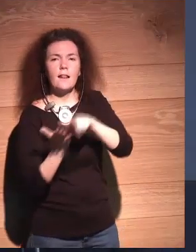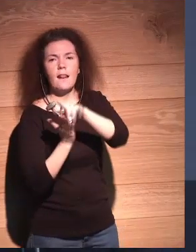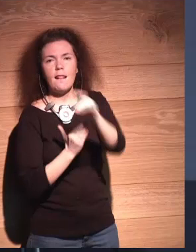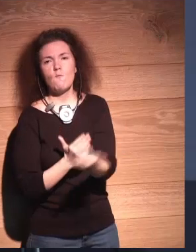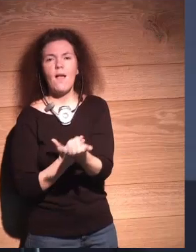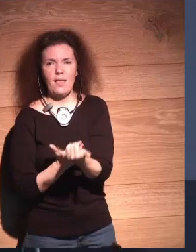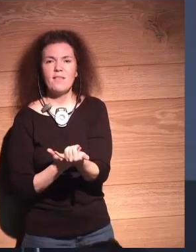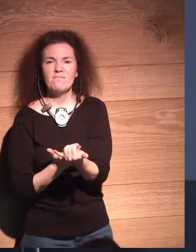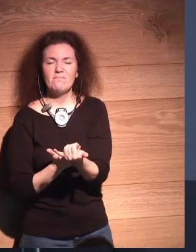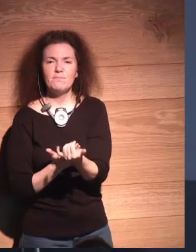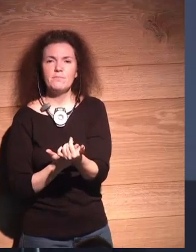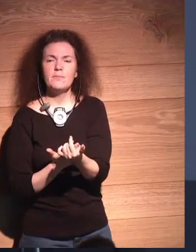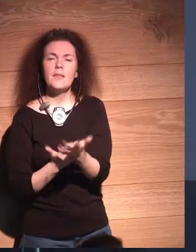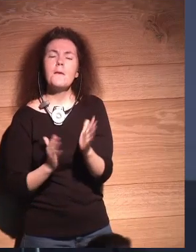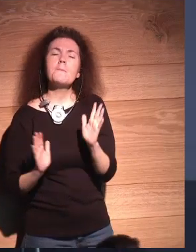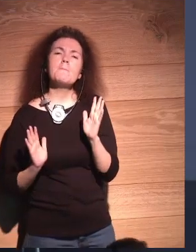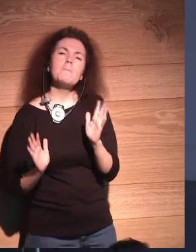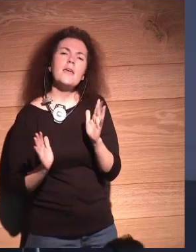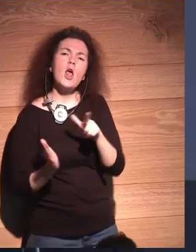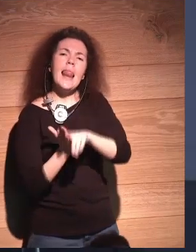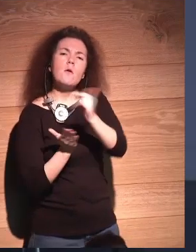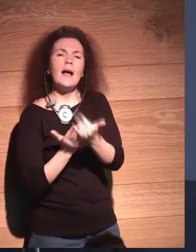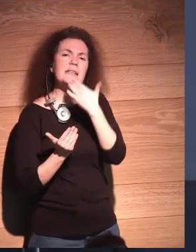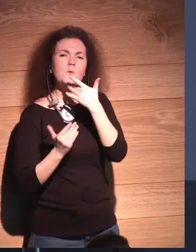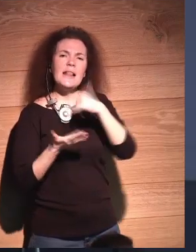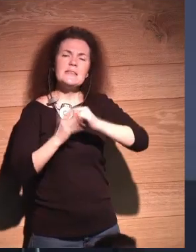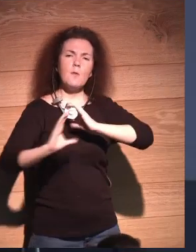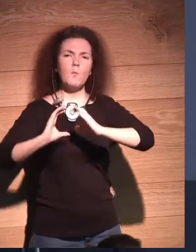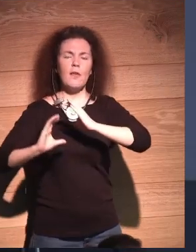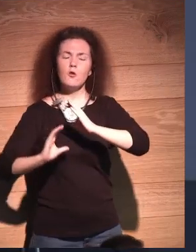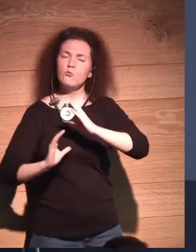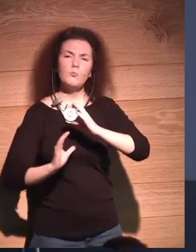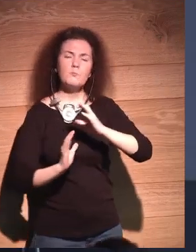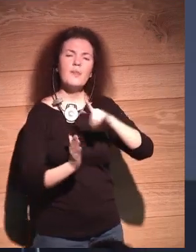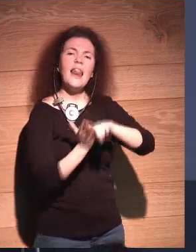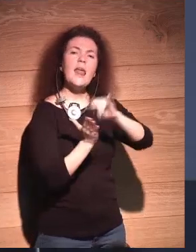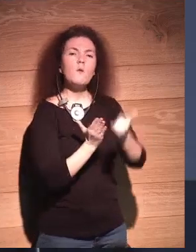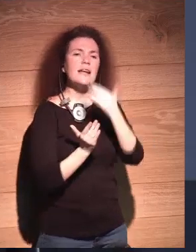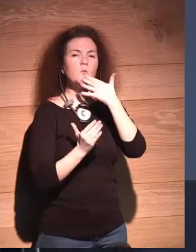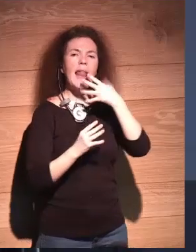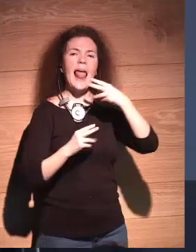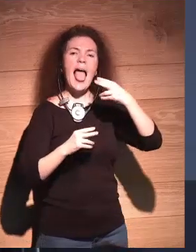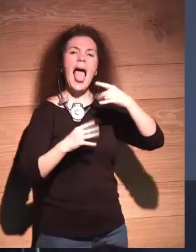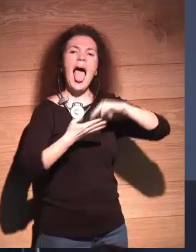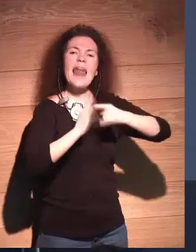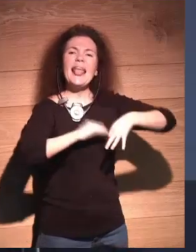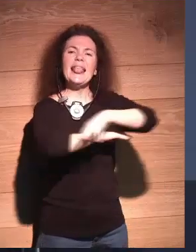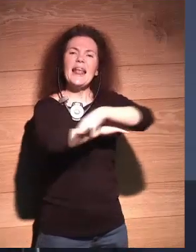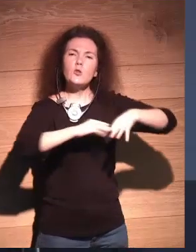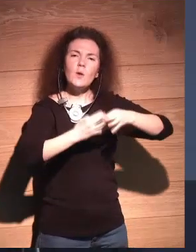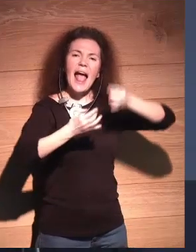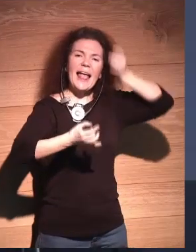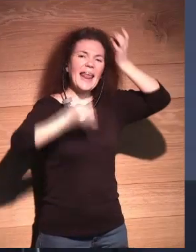broad. She's interested in language, but not language as a means of communication, but language as an architecture, a